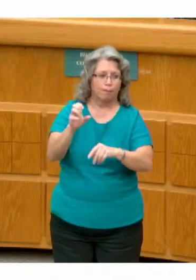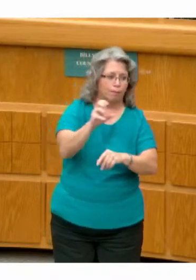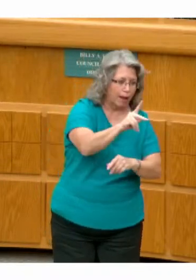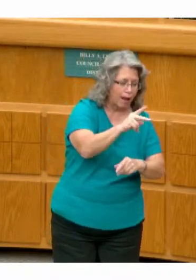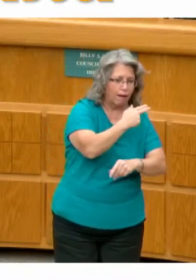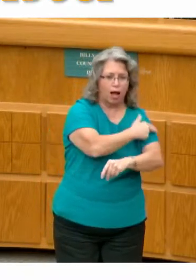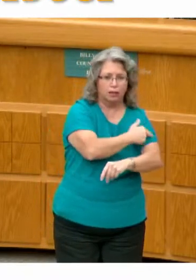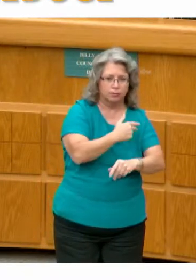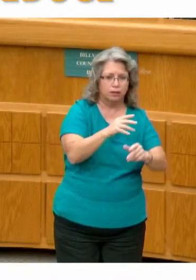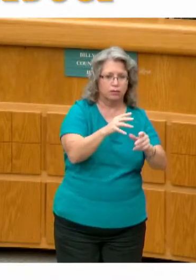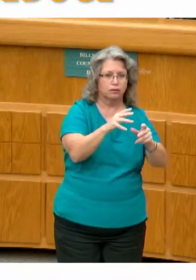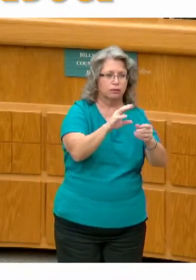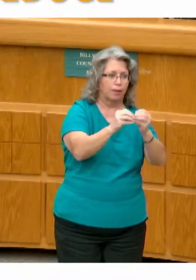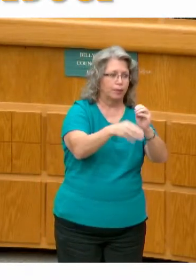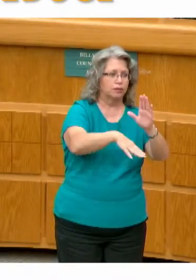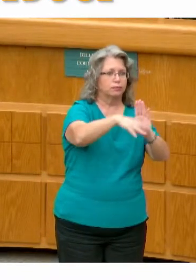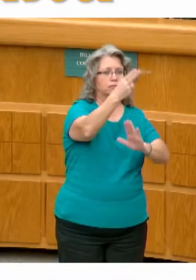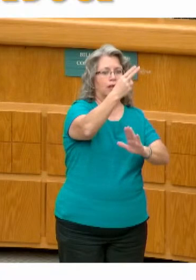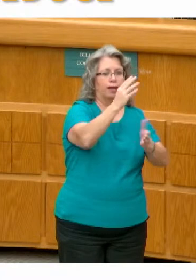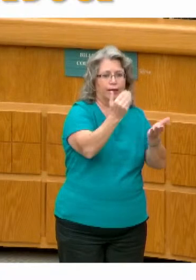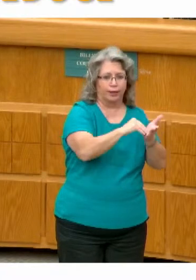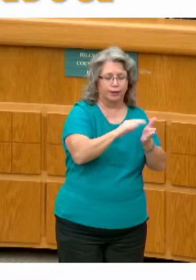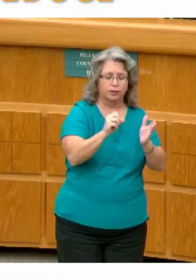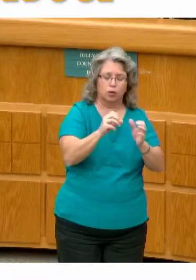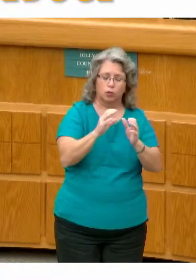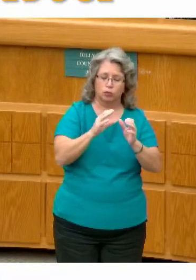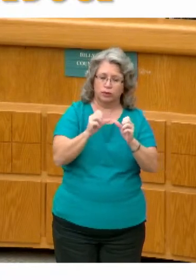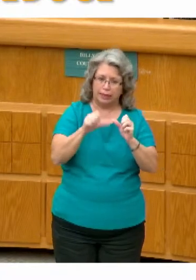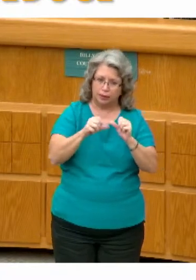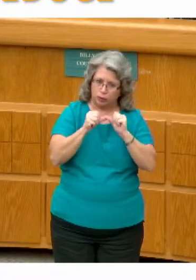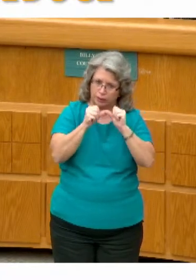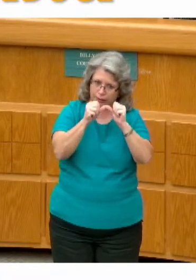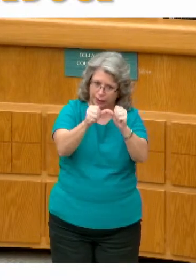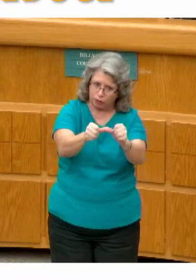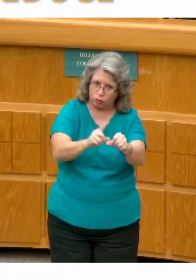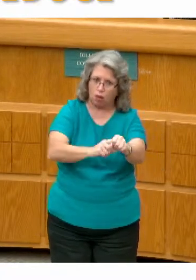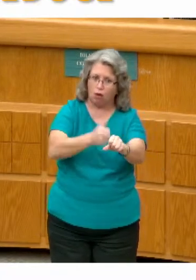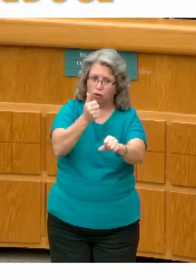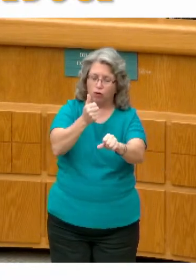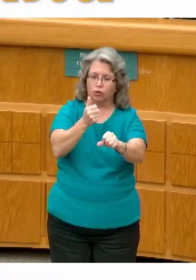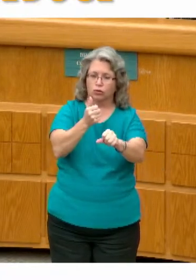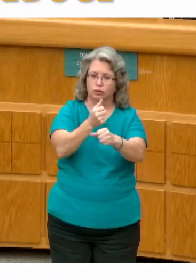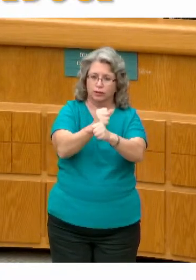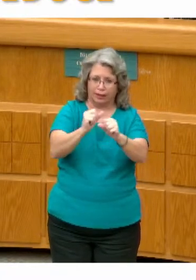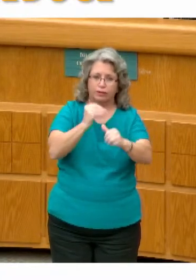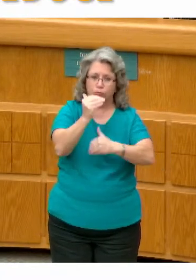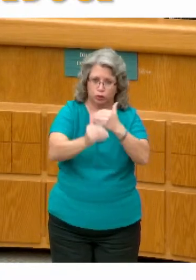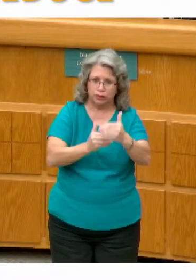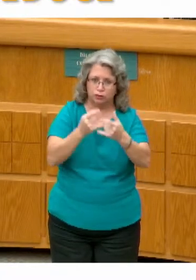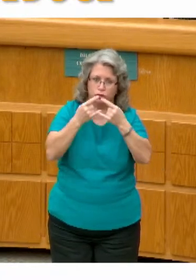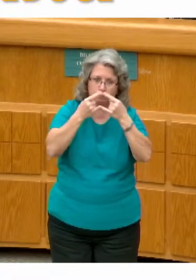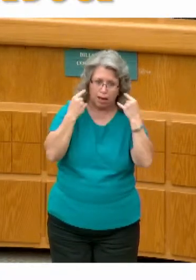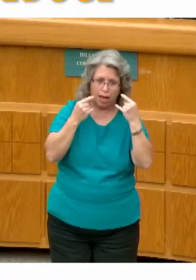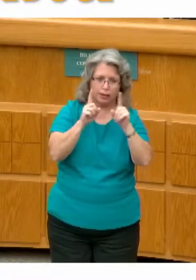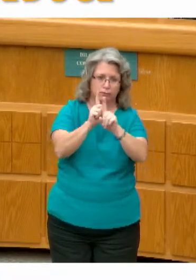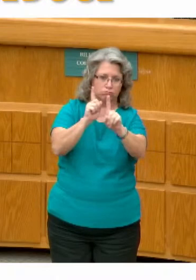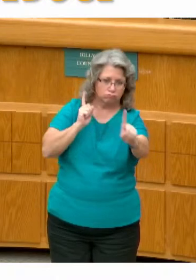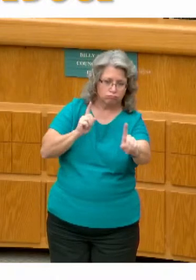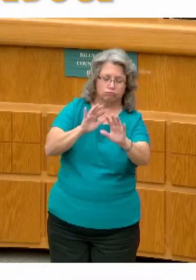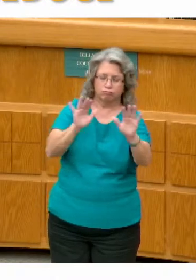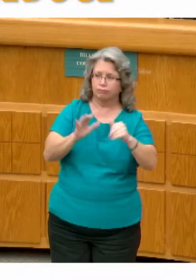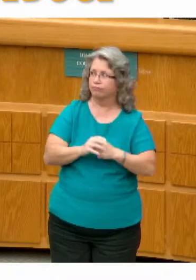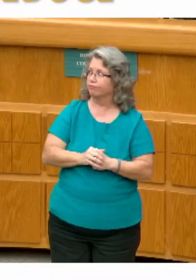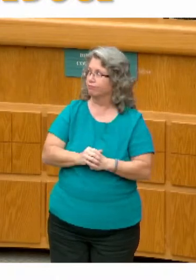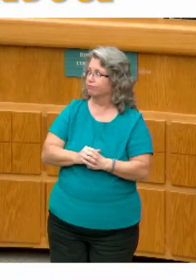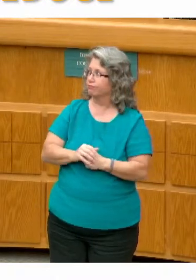little bit longer here. Moving on to fatalities, I held off until last week in showing this projection, but